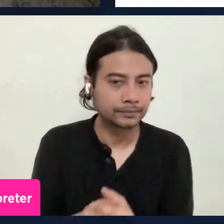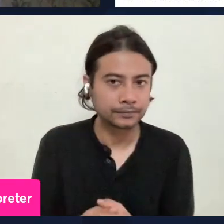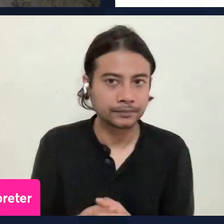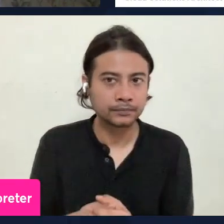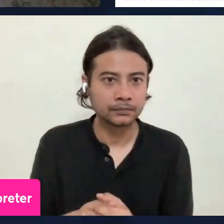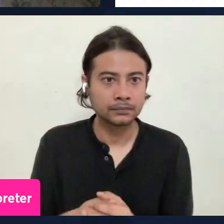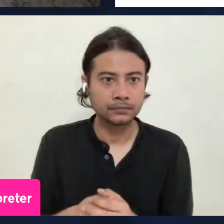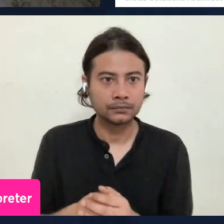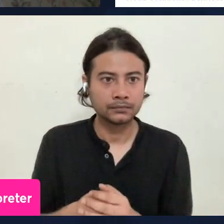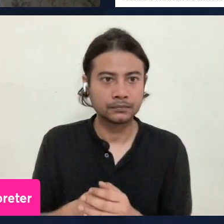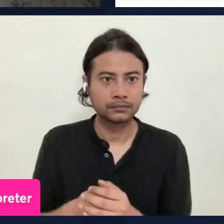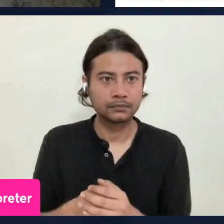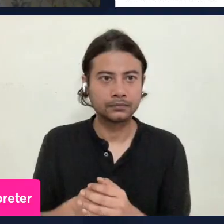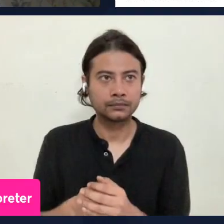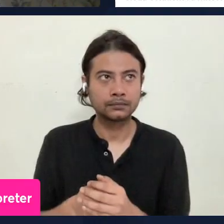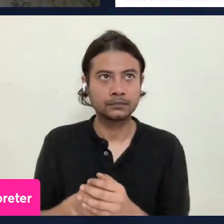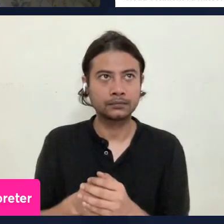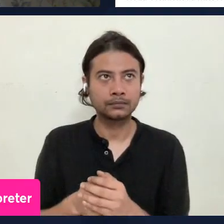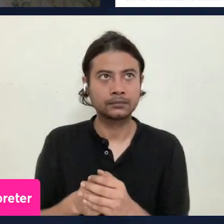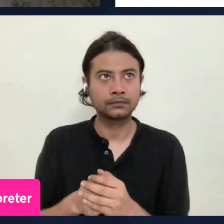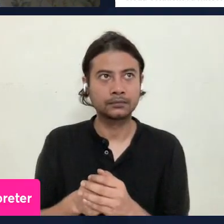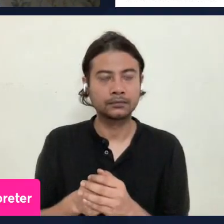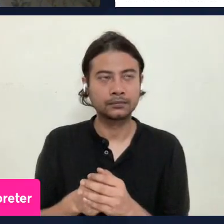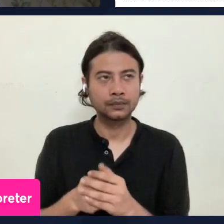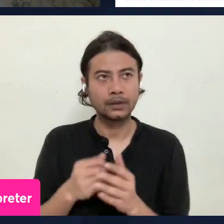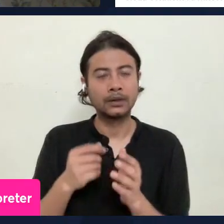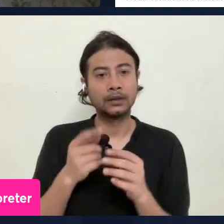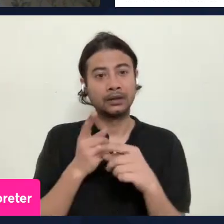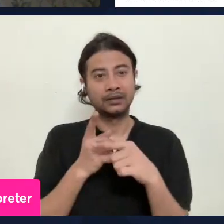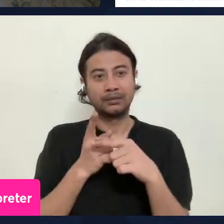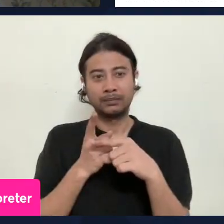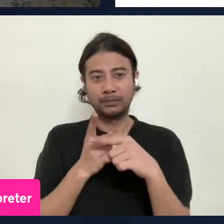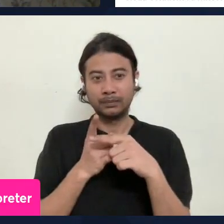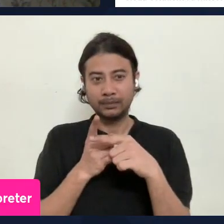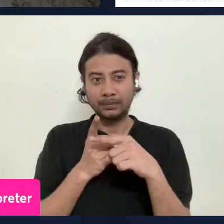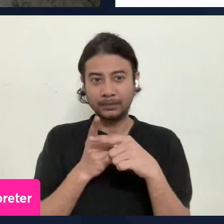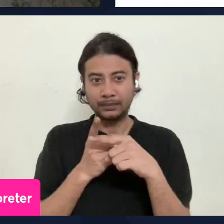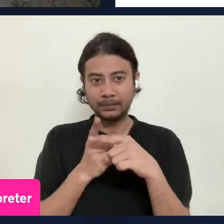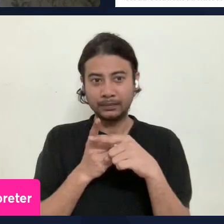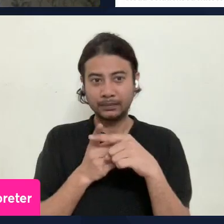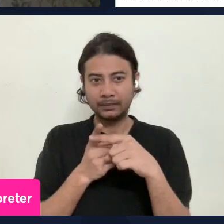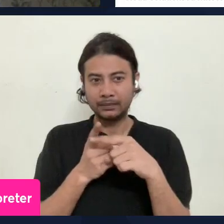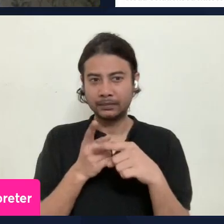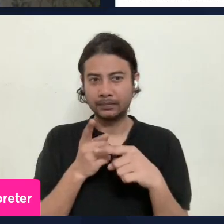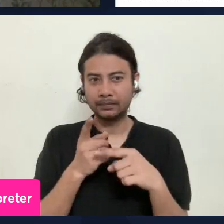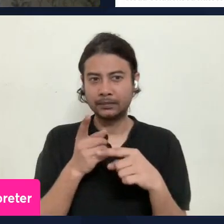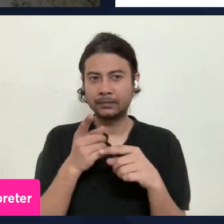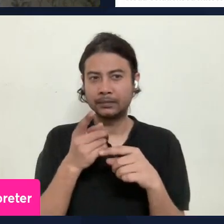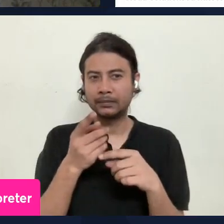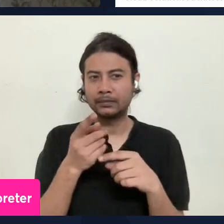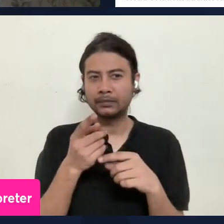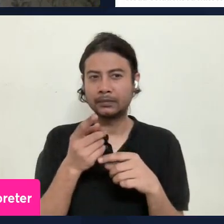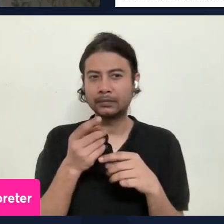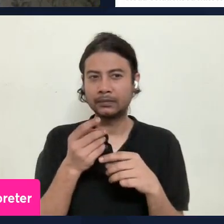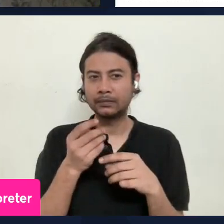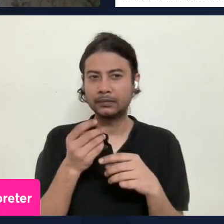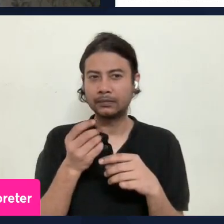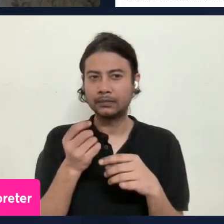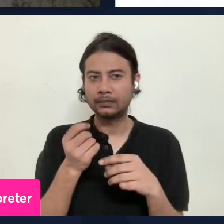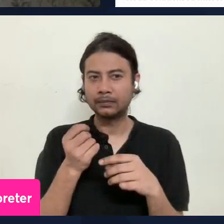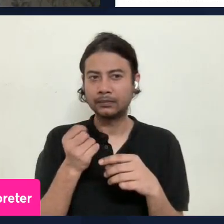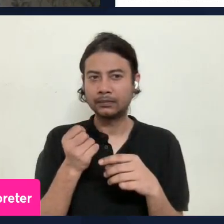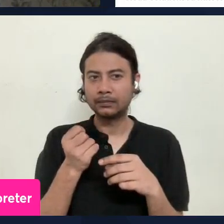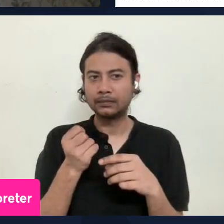access to the data as well, which is then going to integrate into Azure Fabric and expose it to services like